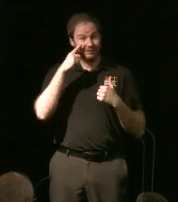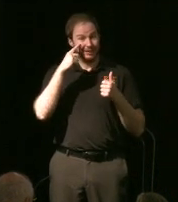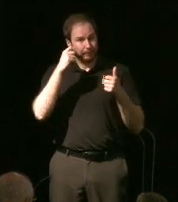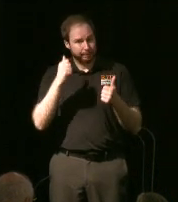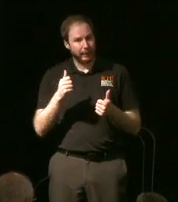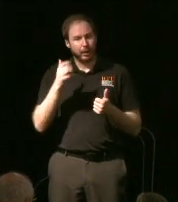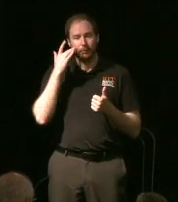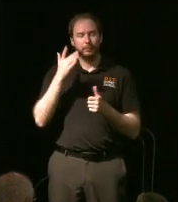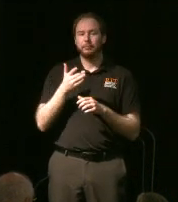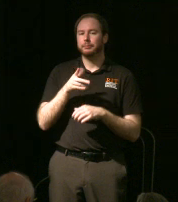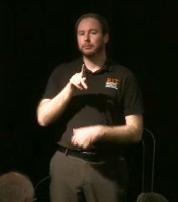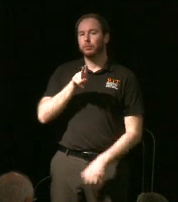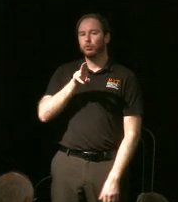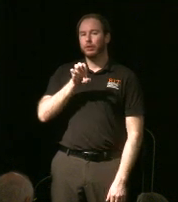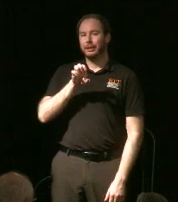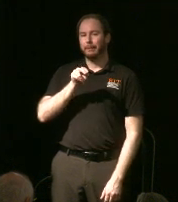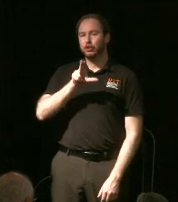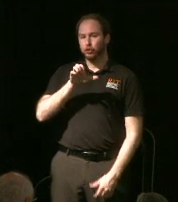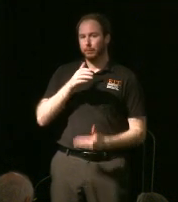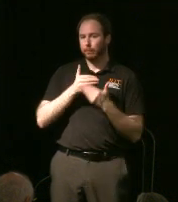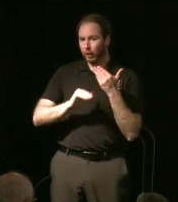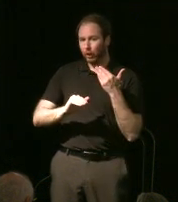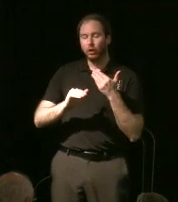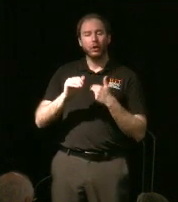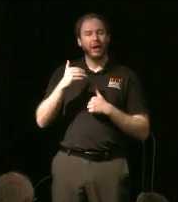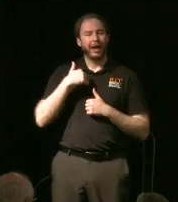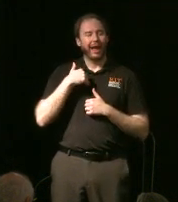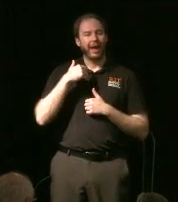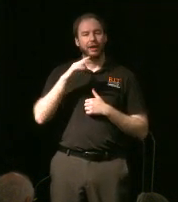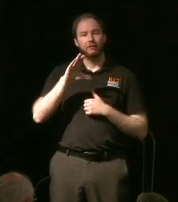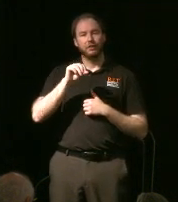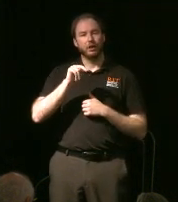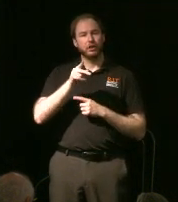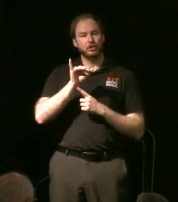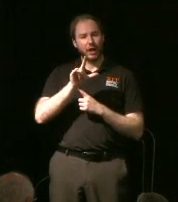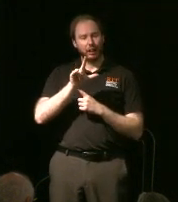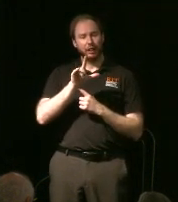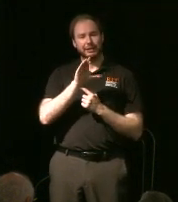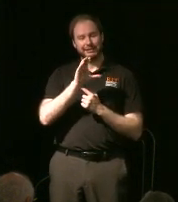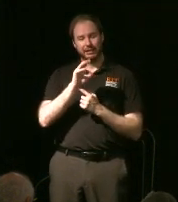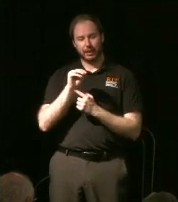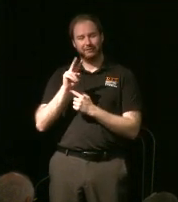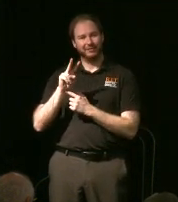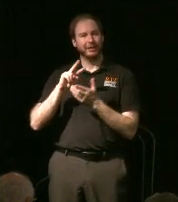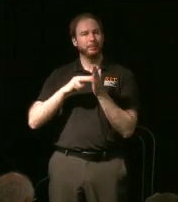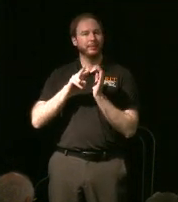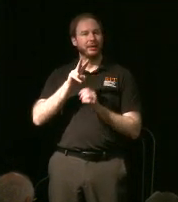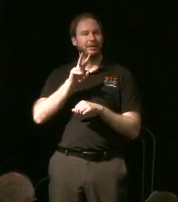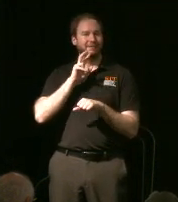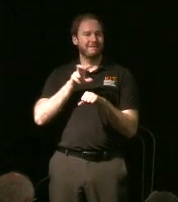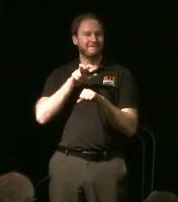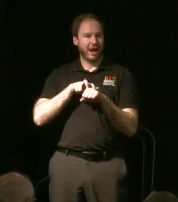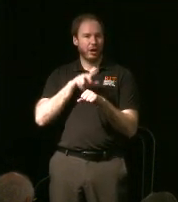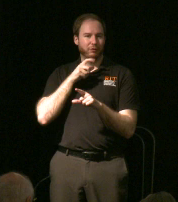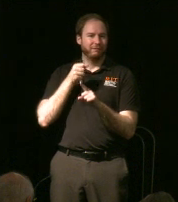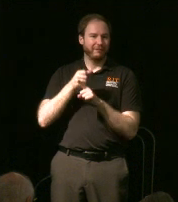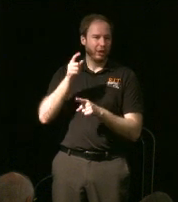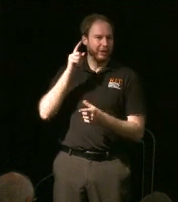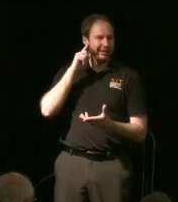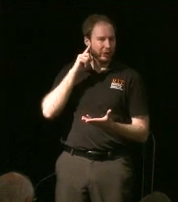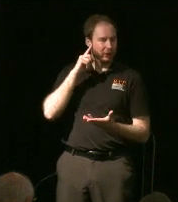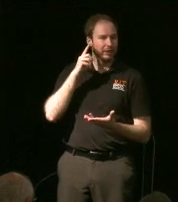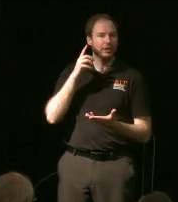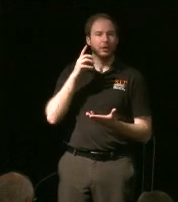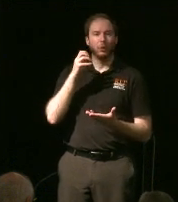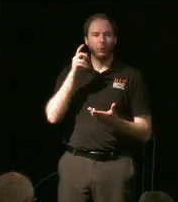extremely premature. They had congenital rubella or congenital CMV, which is a virus that can affect hearing and